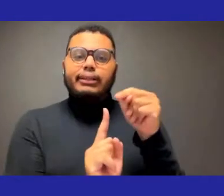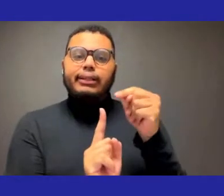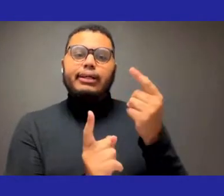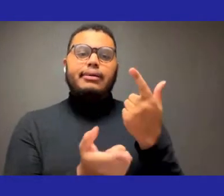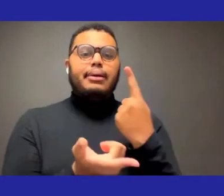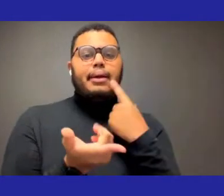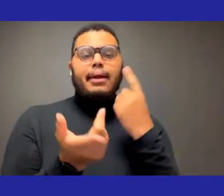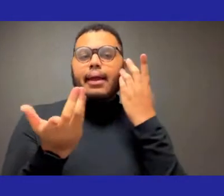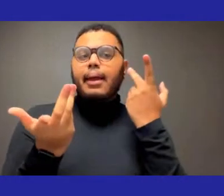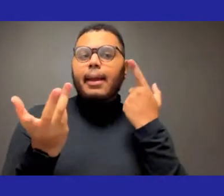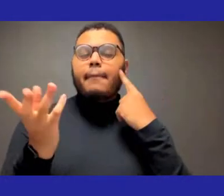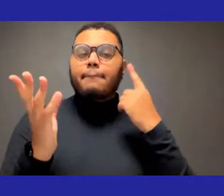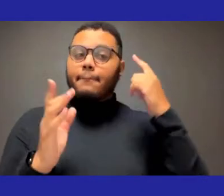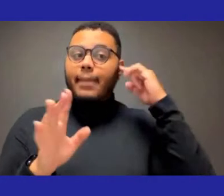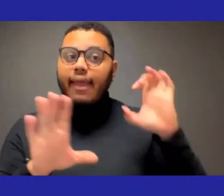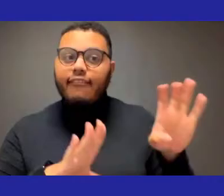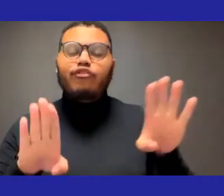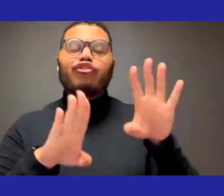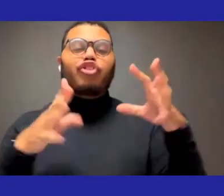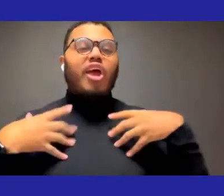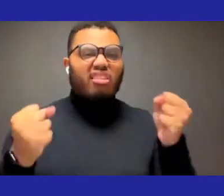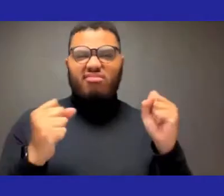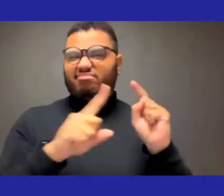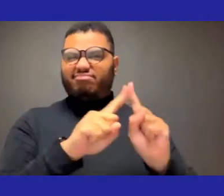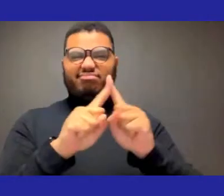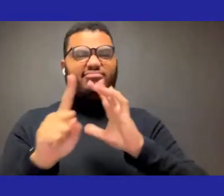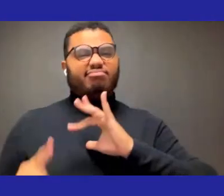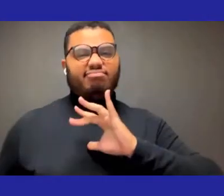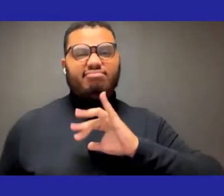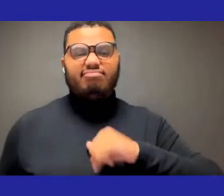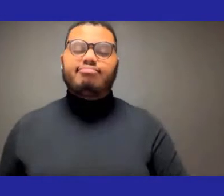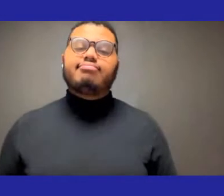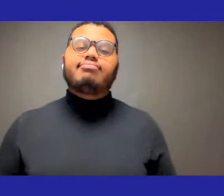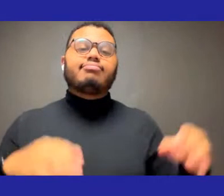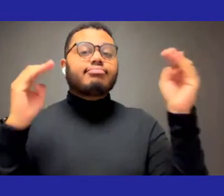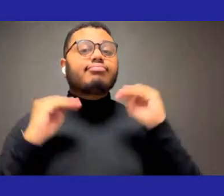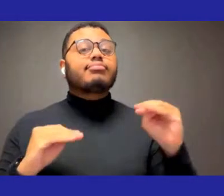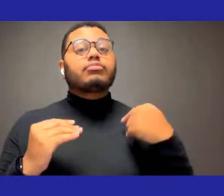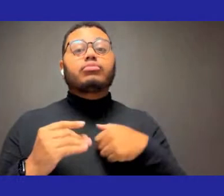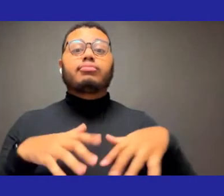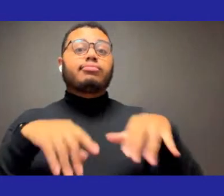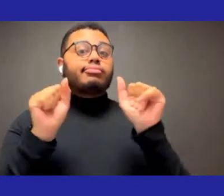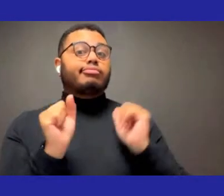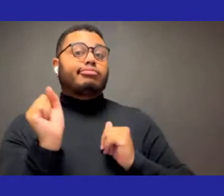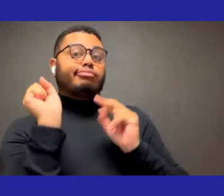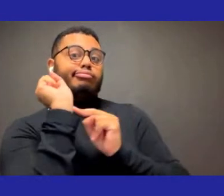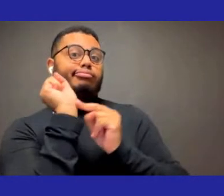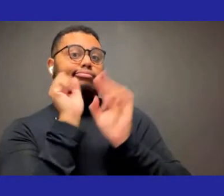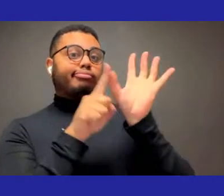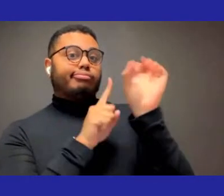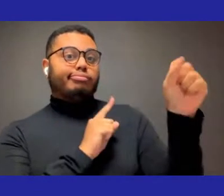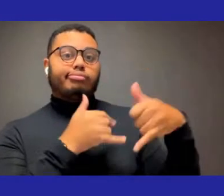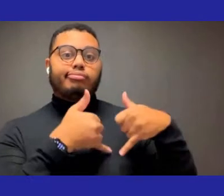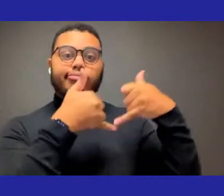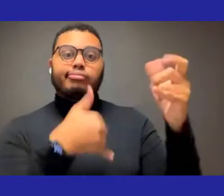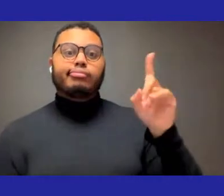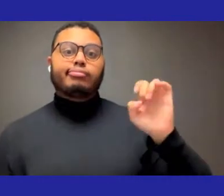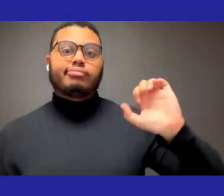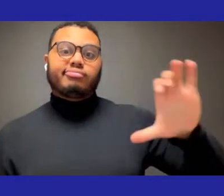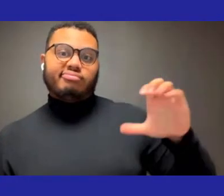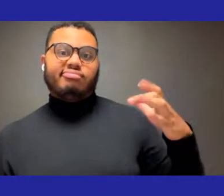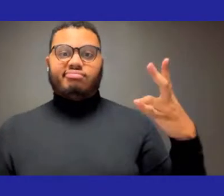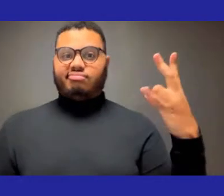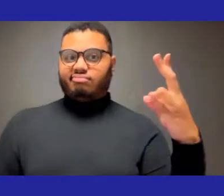also quality. Thank you. Next slide. We also held our Nursing Excellence Awards on December 17th. We honored 35